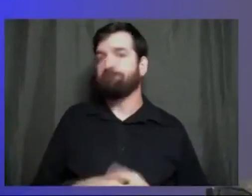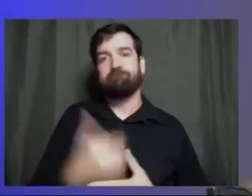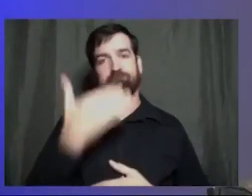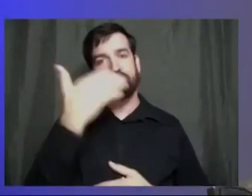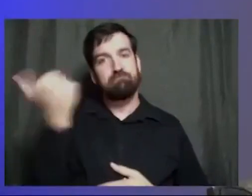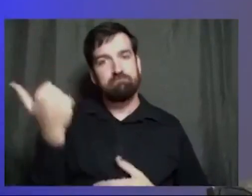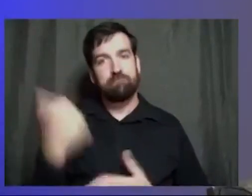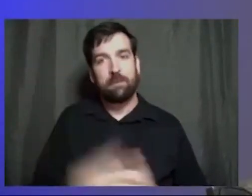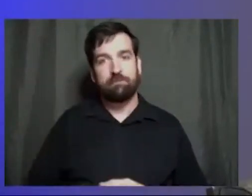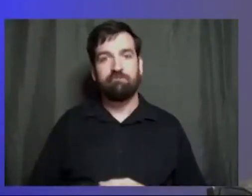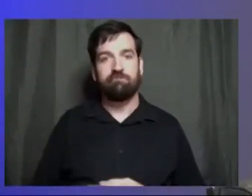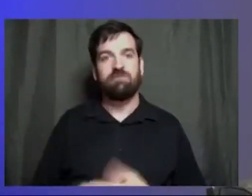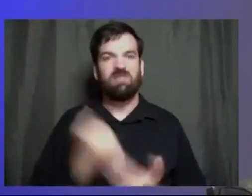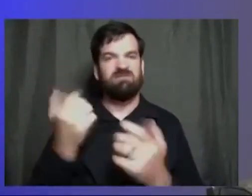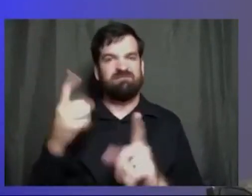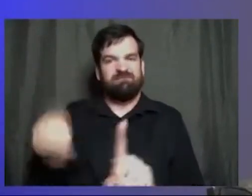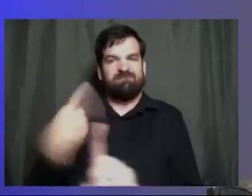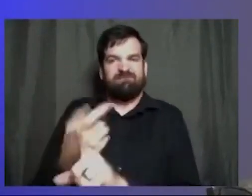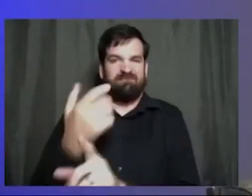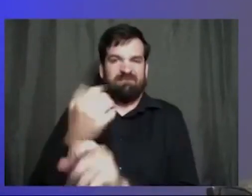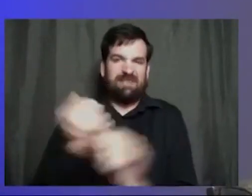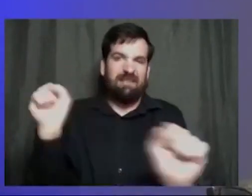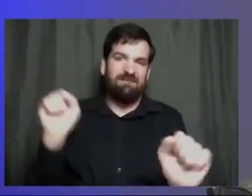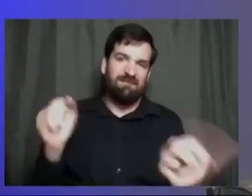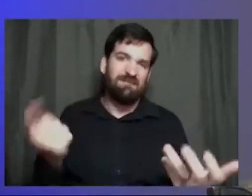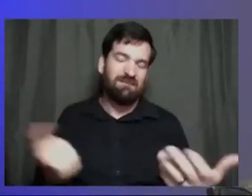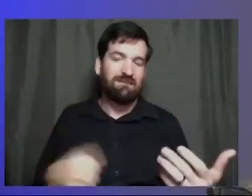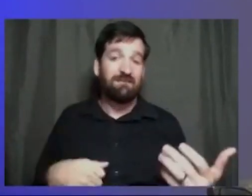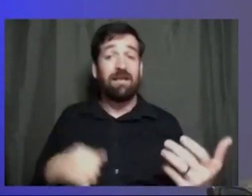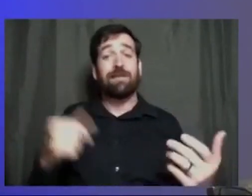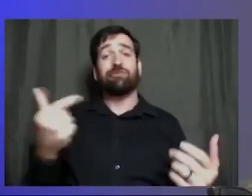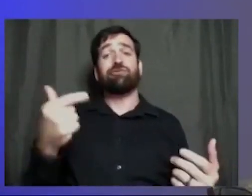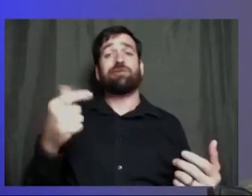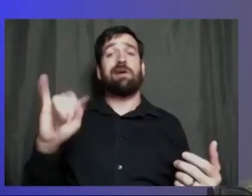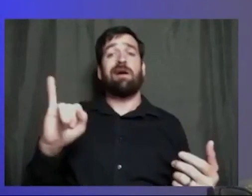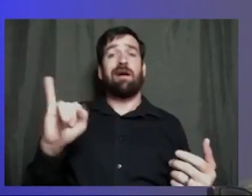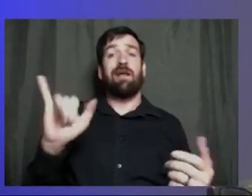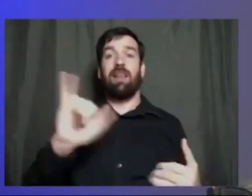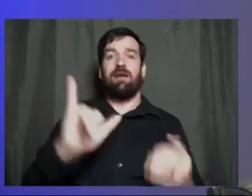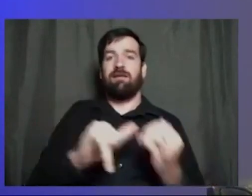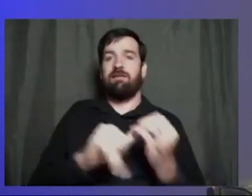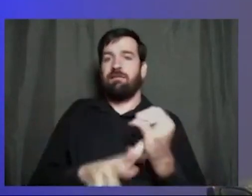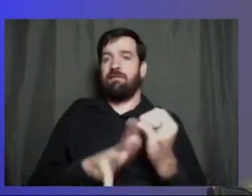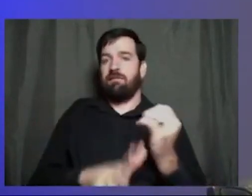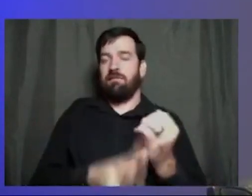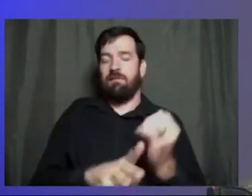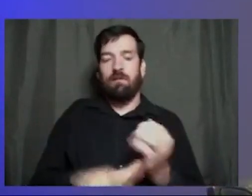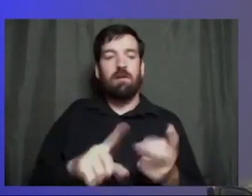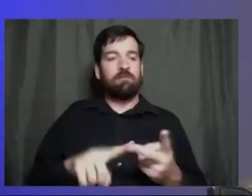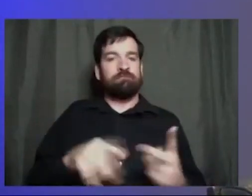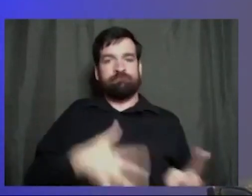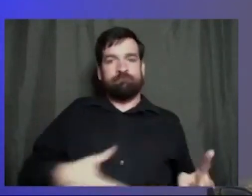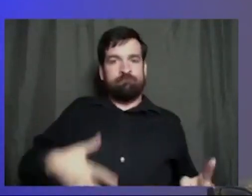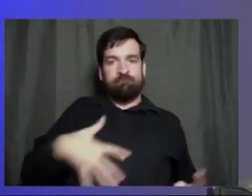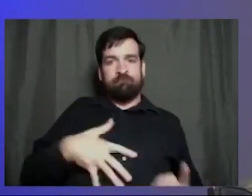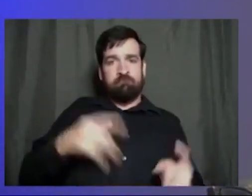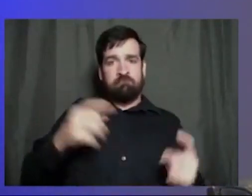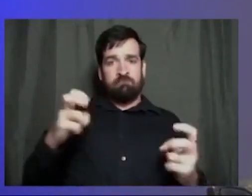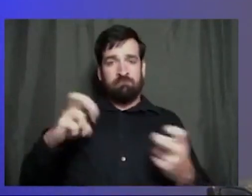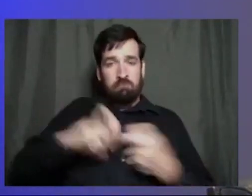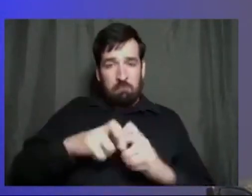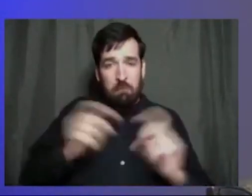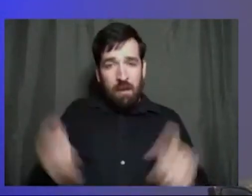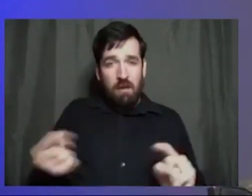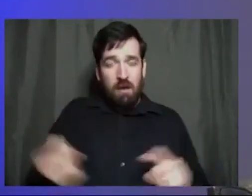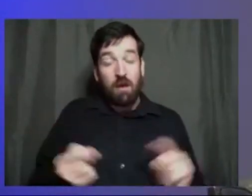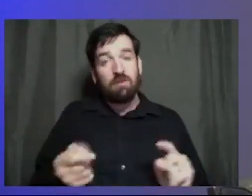just get tested. And, gastrointestinal symptoms like diarrhea and abdominal pain are features of COVID-19 as well.